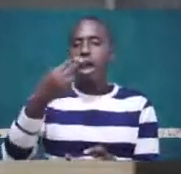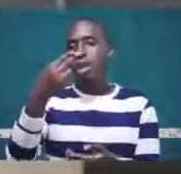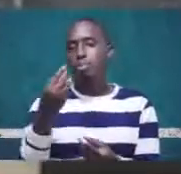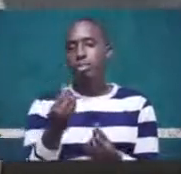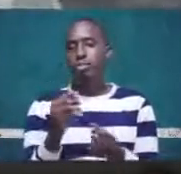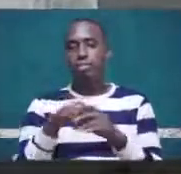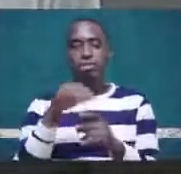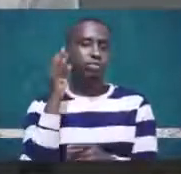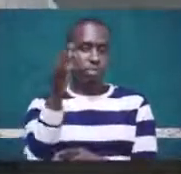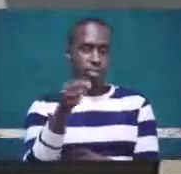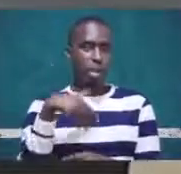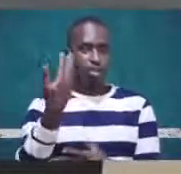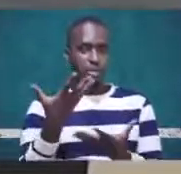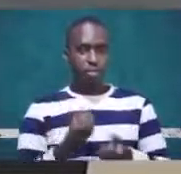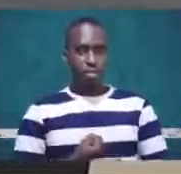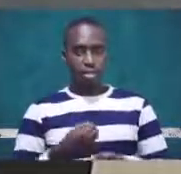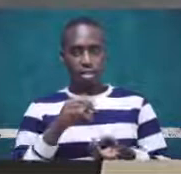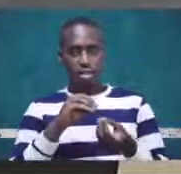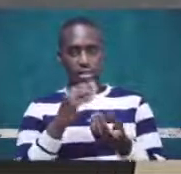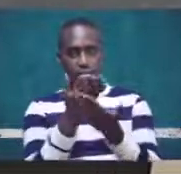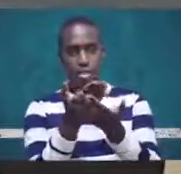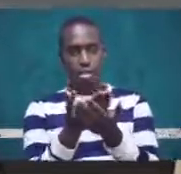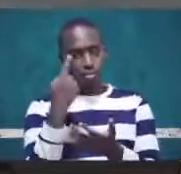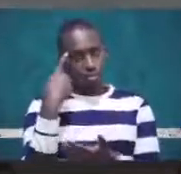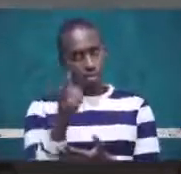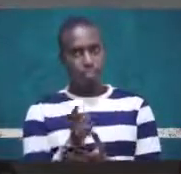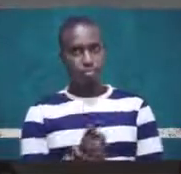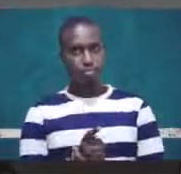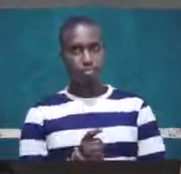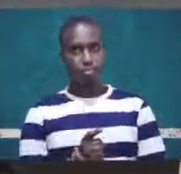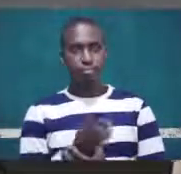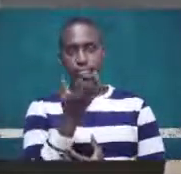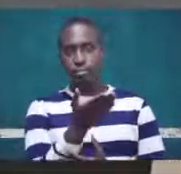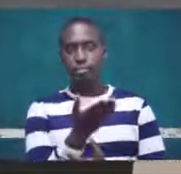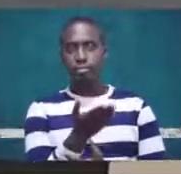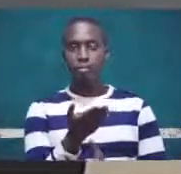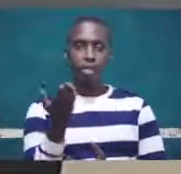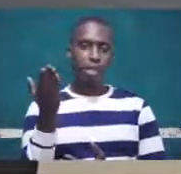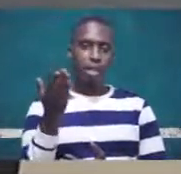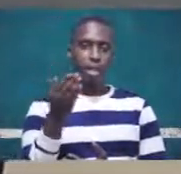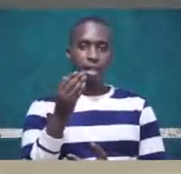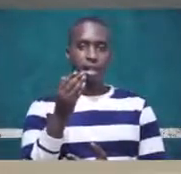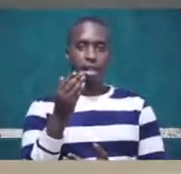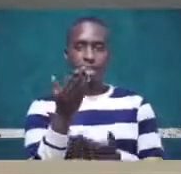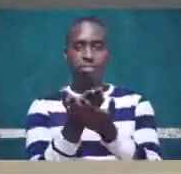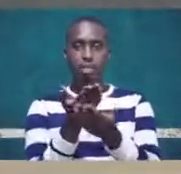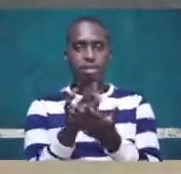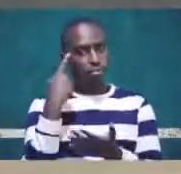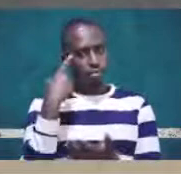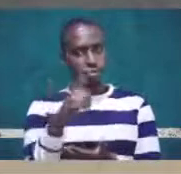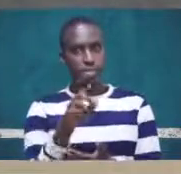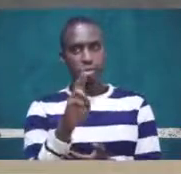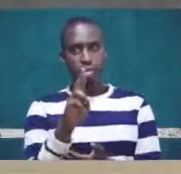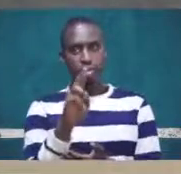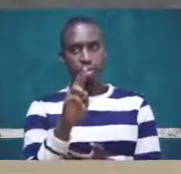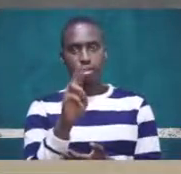the future. Then we have demand for necessities. You see, this one, they have inelastic demand for